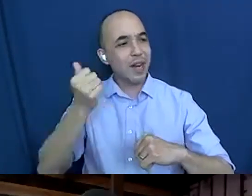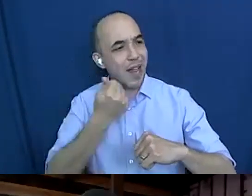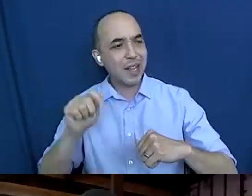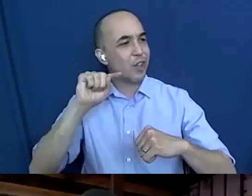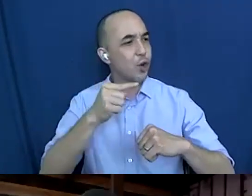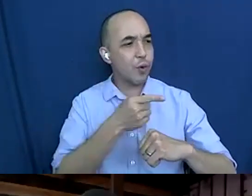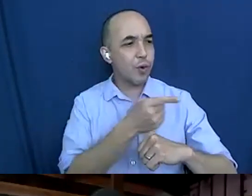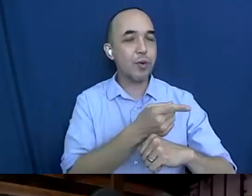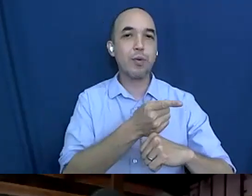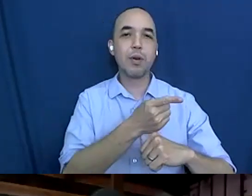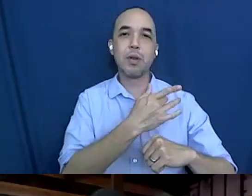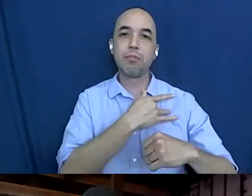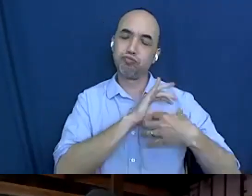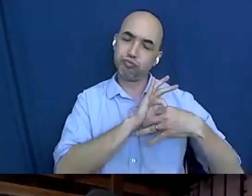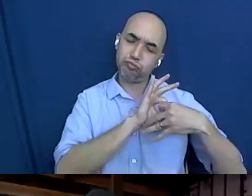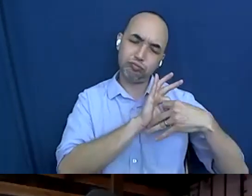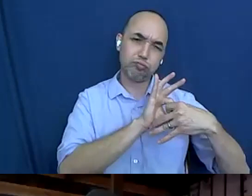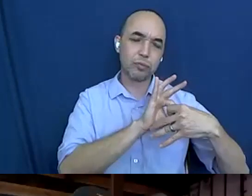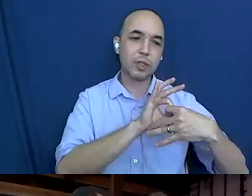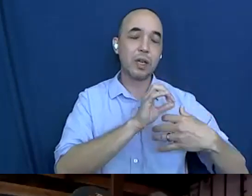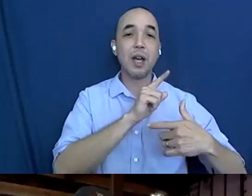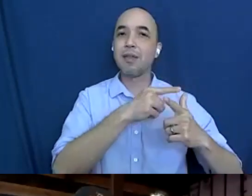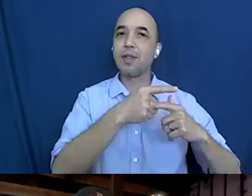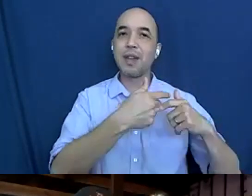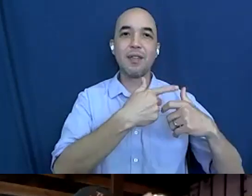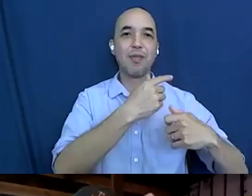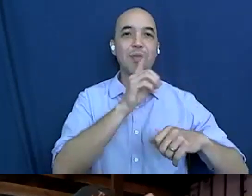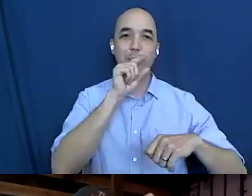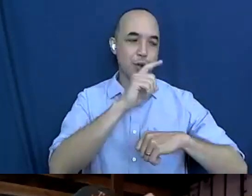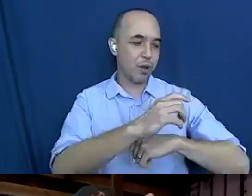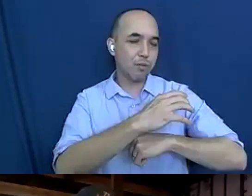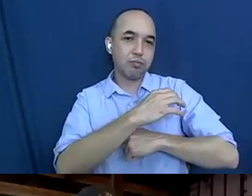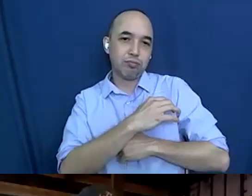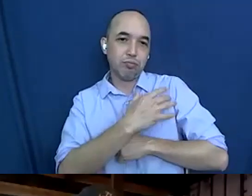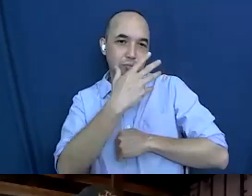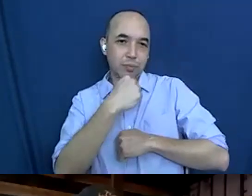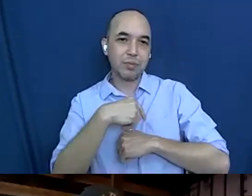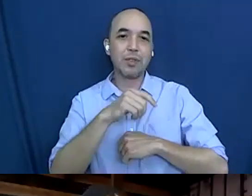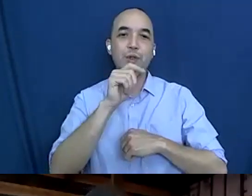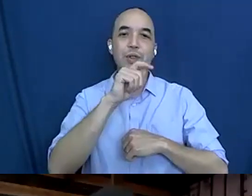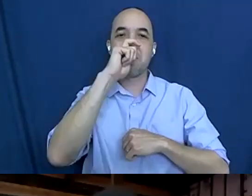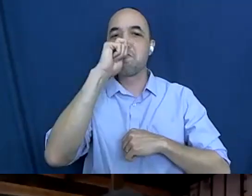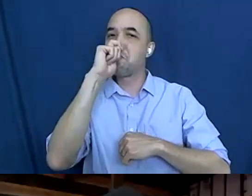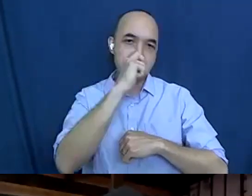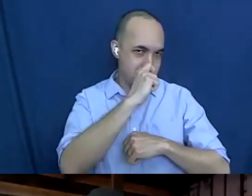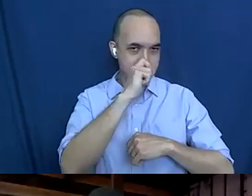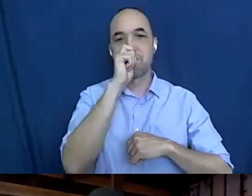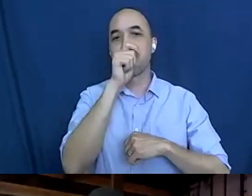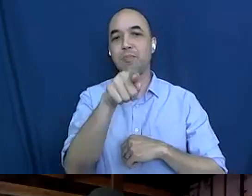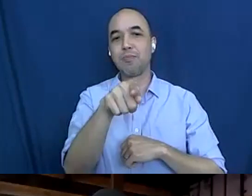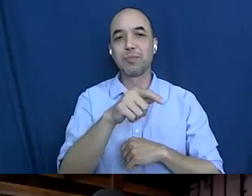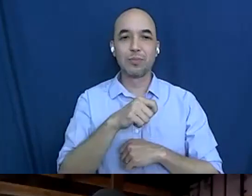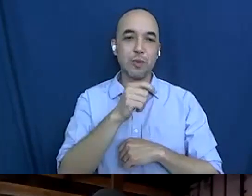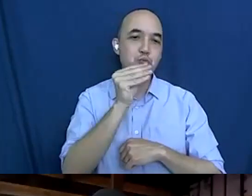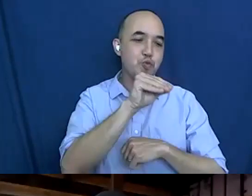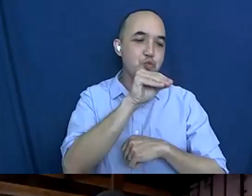that bond, then you, of course, they want to snuggle all up on you and you can hold them on their beak and you pull them down and kiss them on the top of